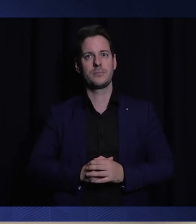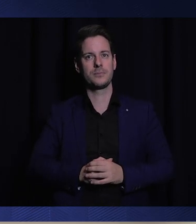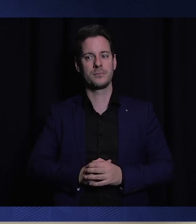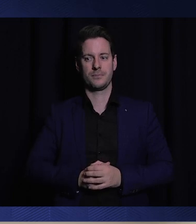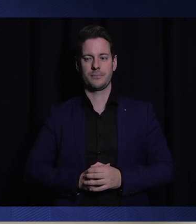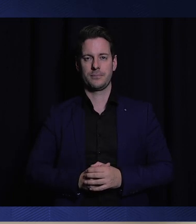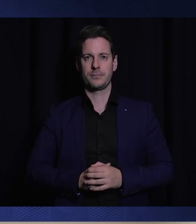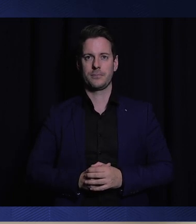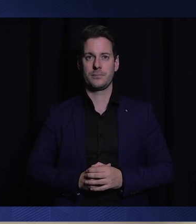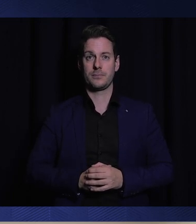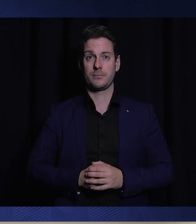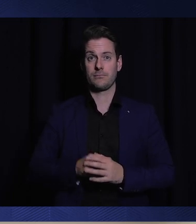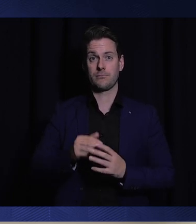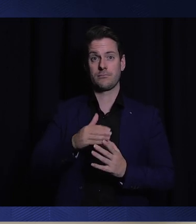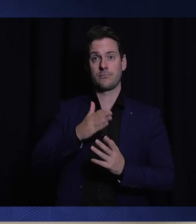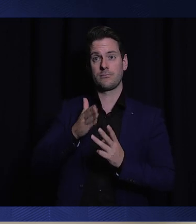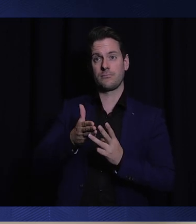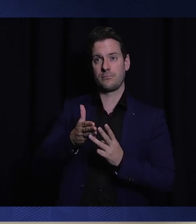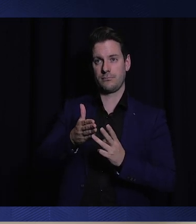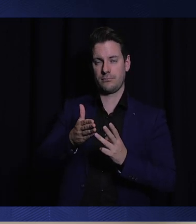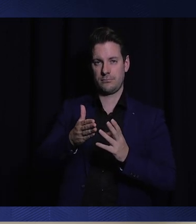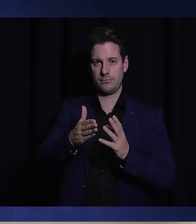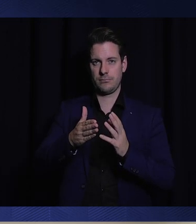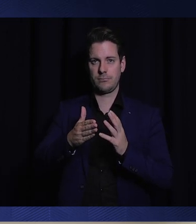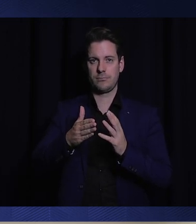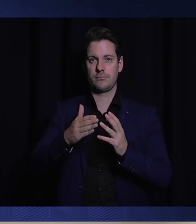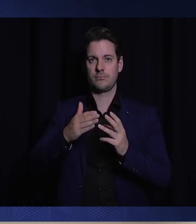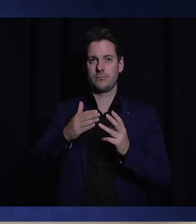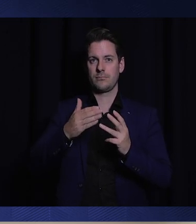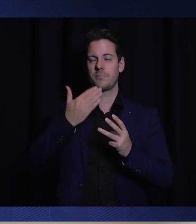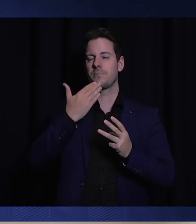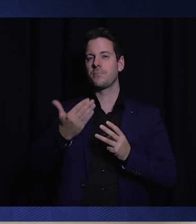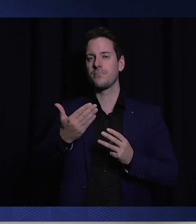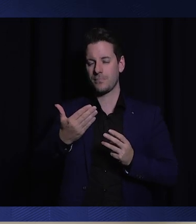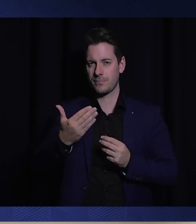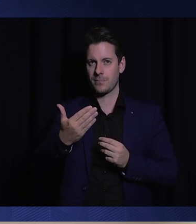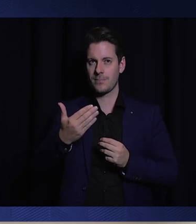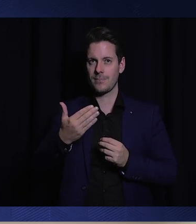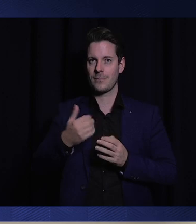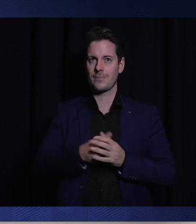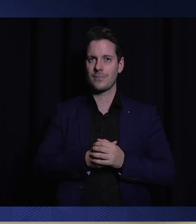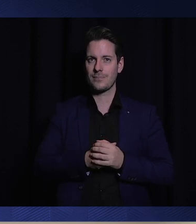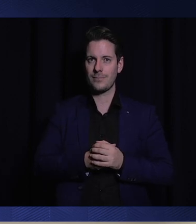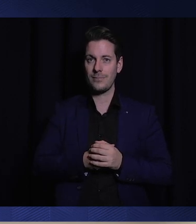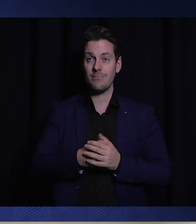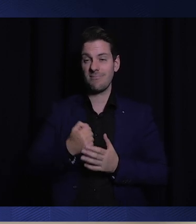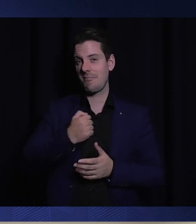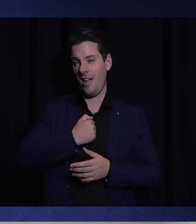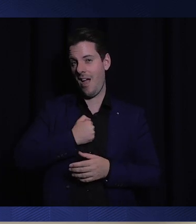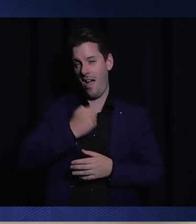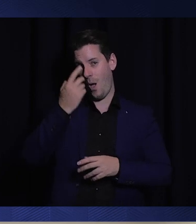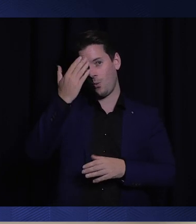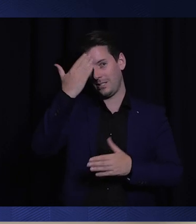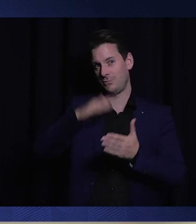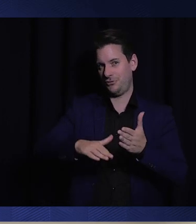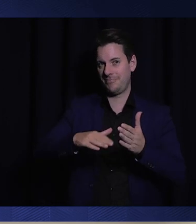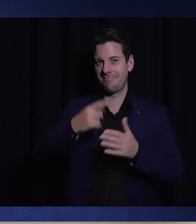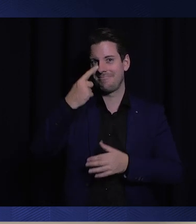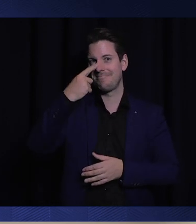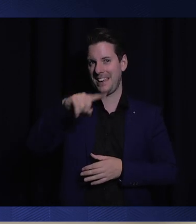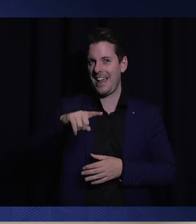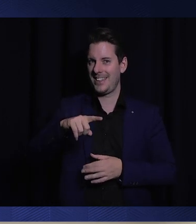a question to Dr. Liu on the Spawn City, and we wanted to ask a question, which is, what are the challenges